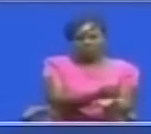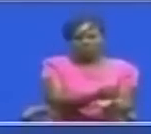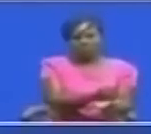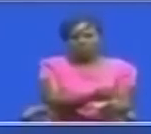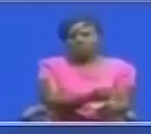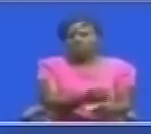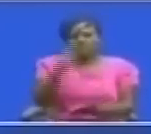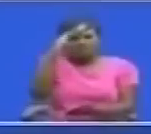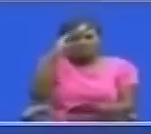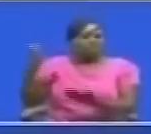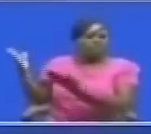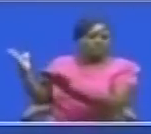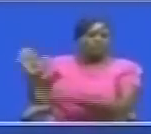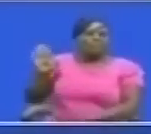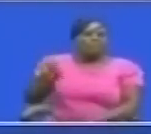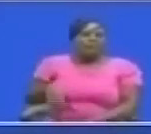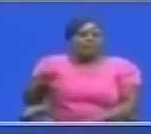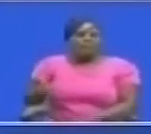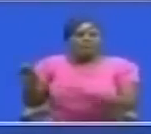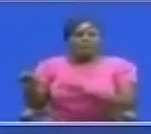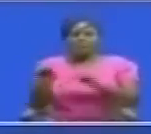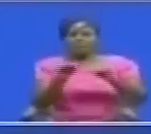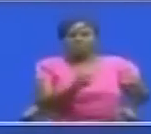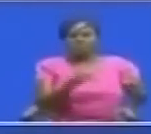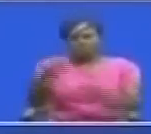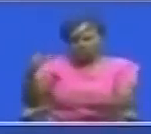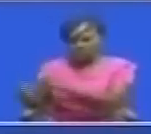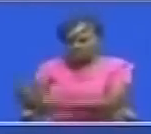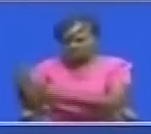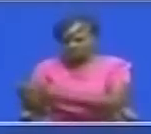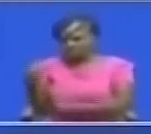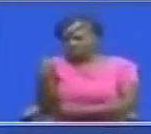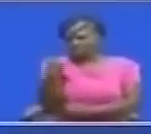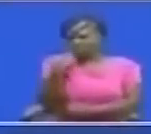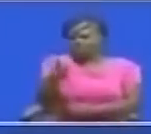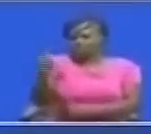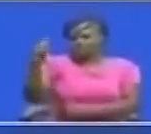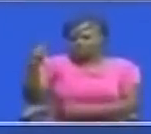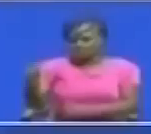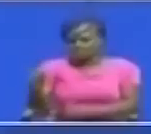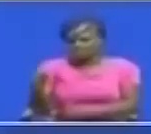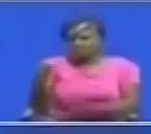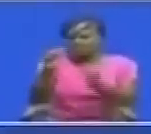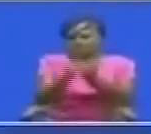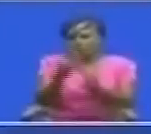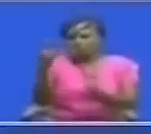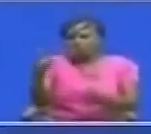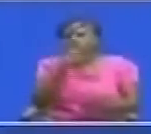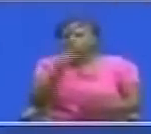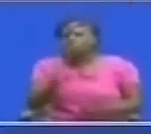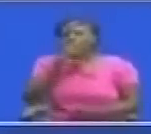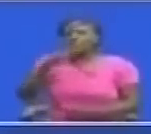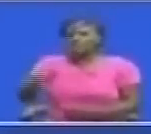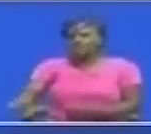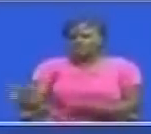And it is for this reason this lady has opted to move out of her neighborhood. She recently informed KTN News that her 14-year-old son was